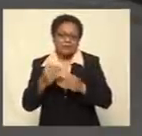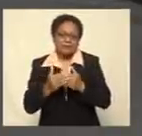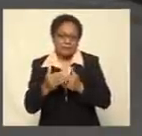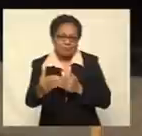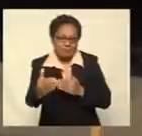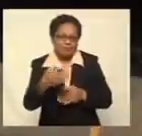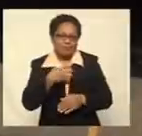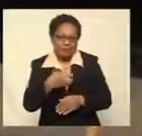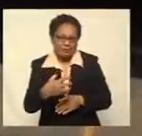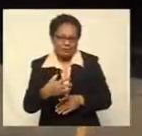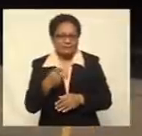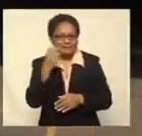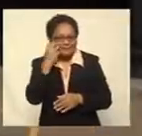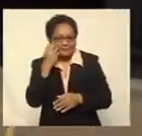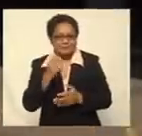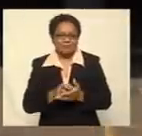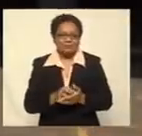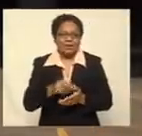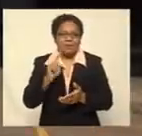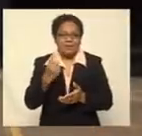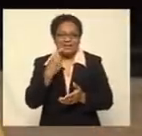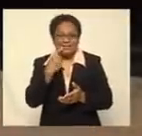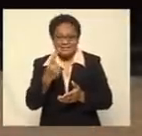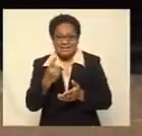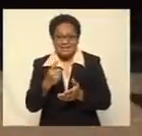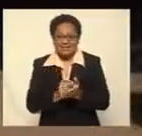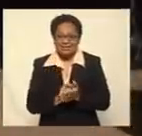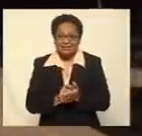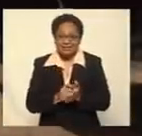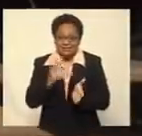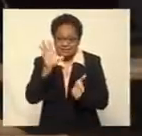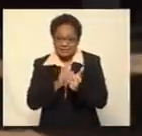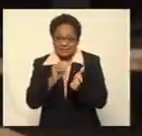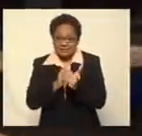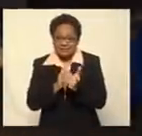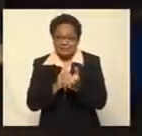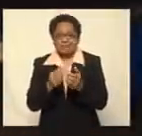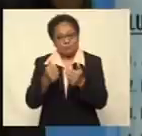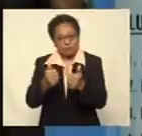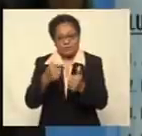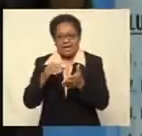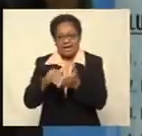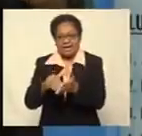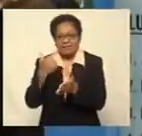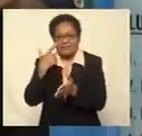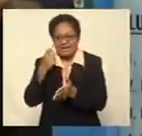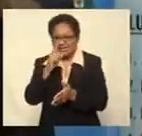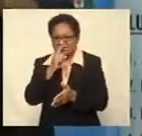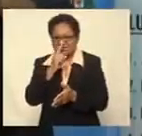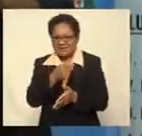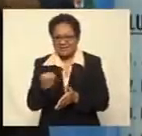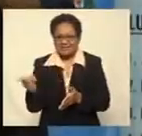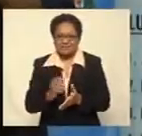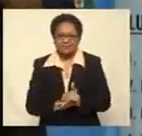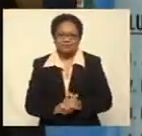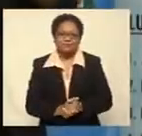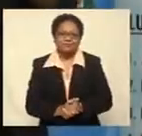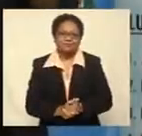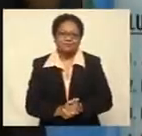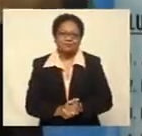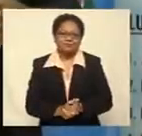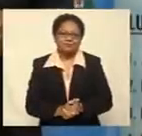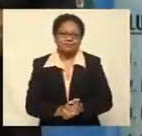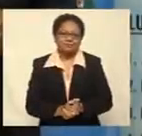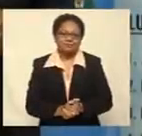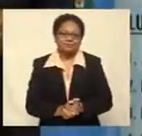he stresses the contact tracing stemming from these cases is progressing well. We will make an epidemiological assessment